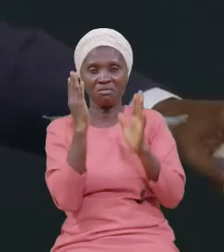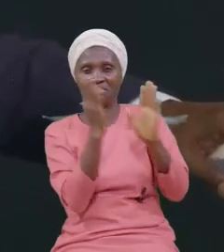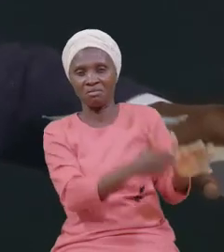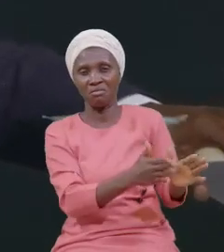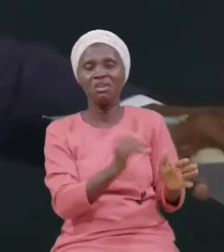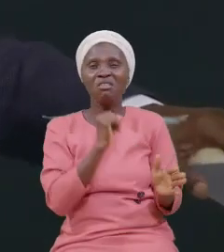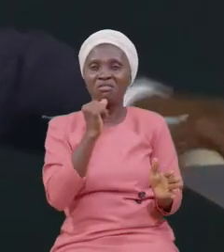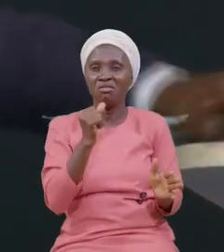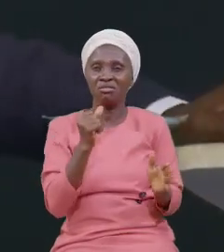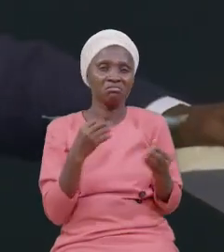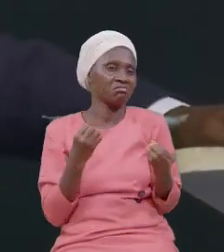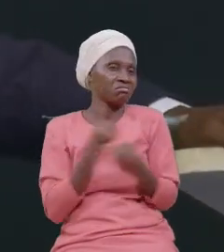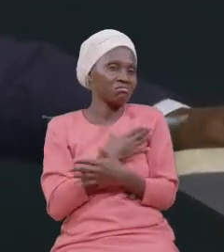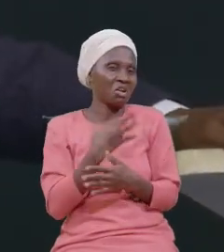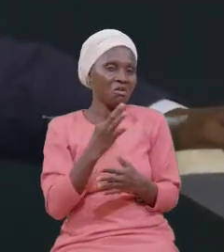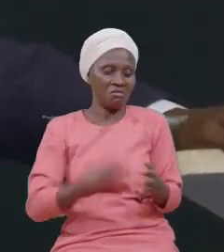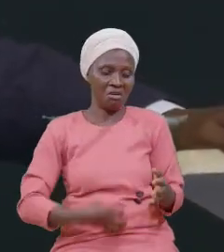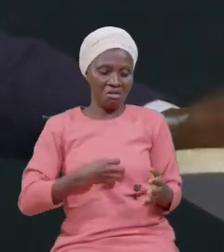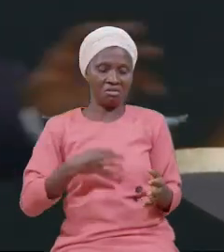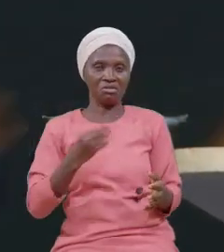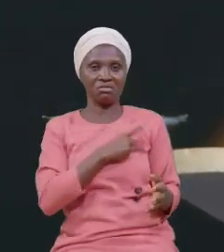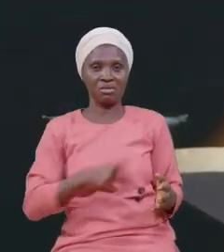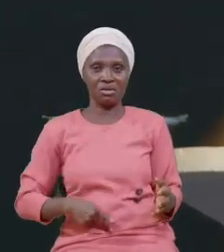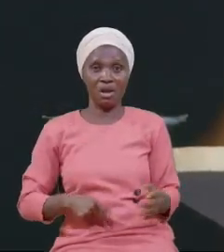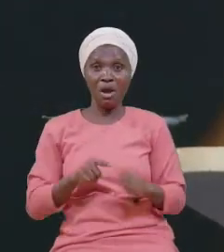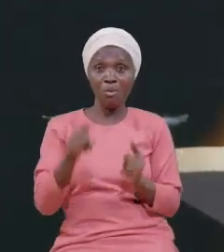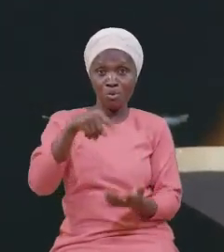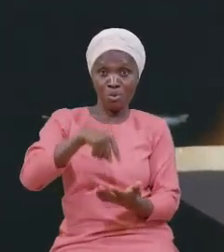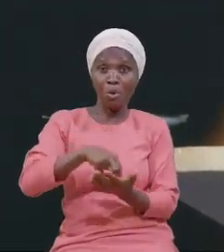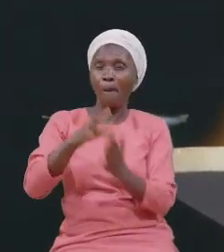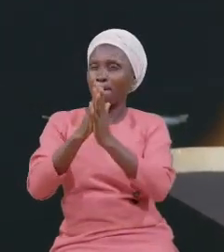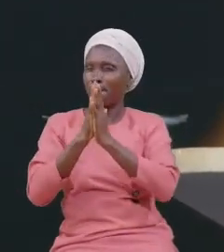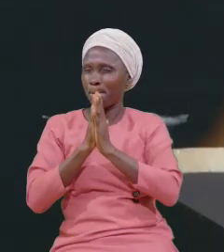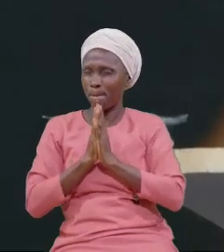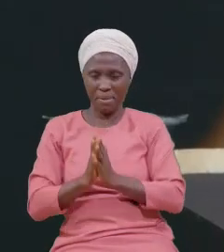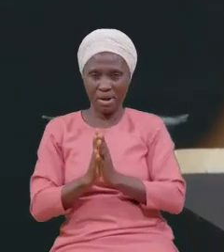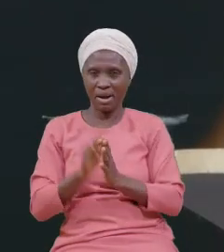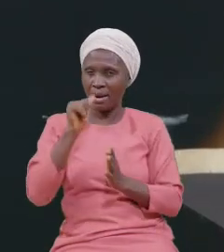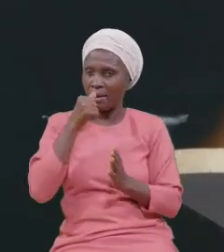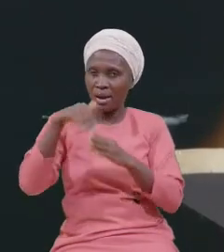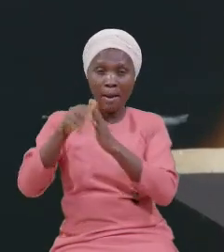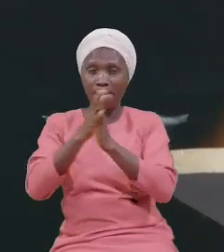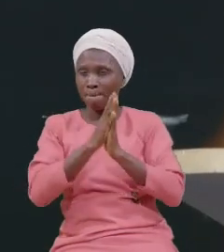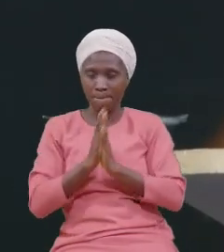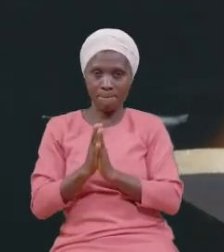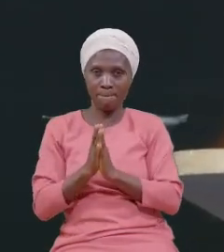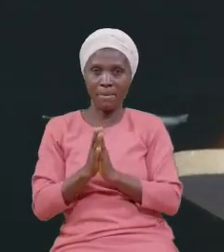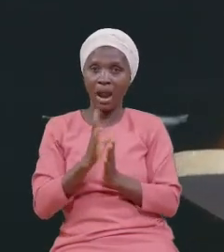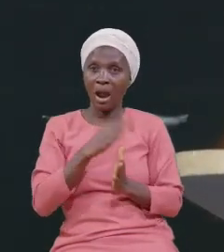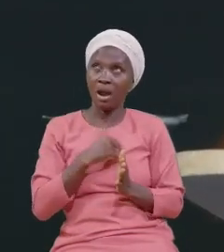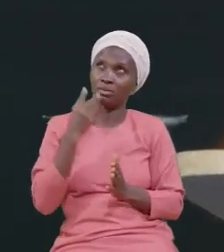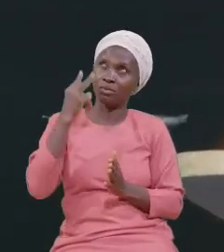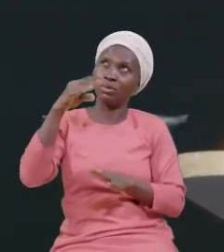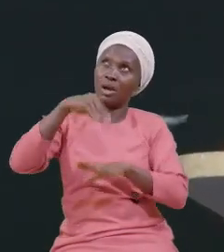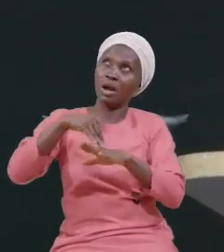But you pray and you endure in prayer as seeing the invisible.